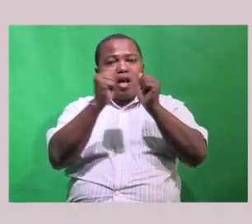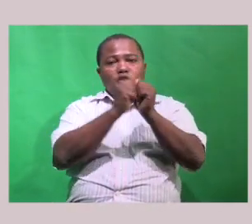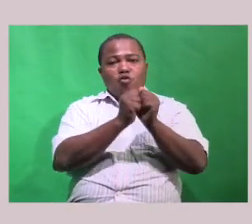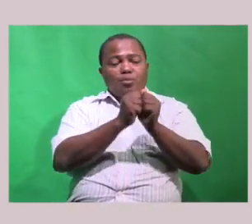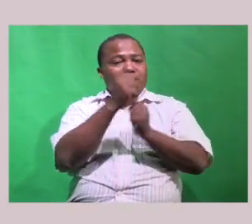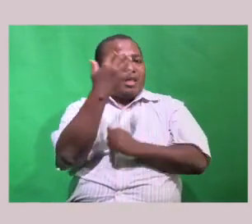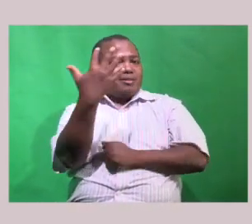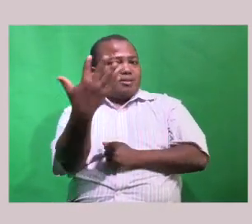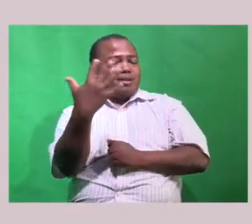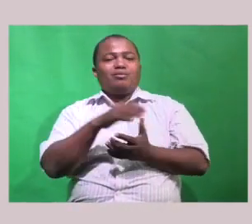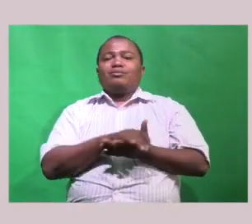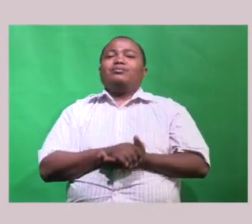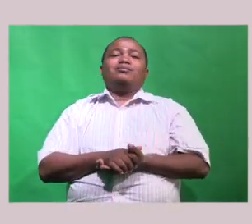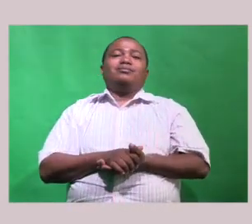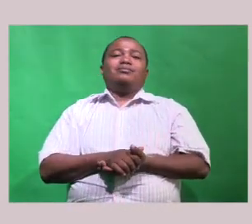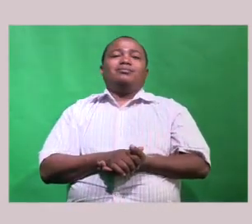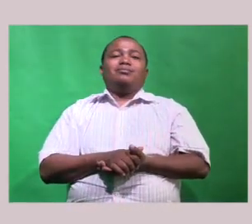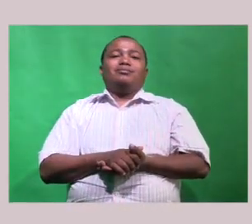615